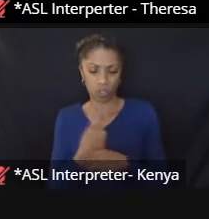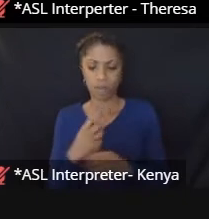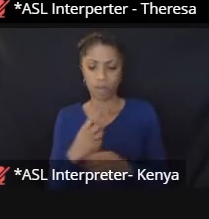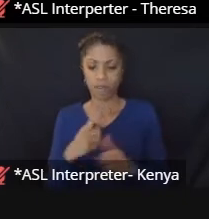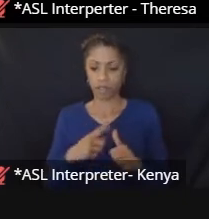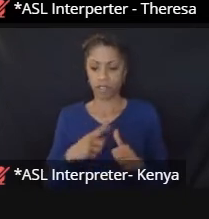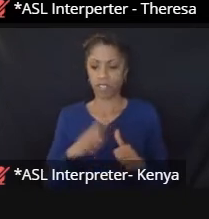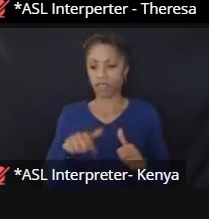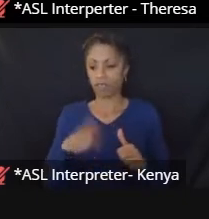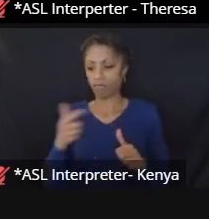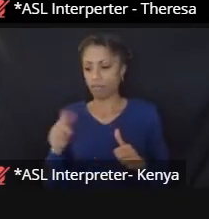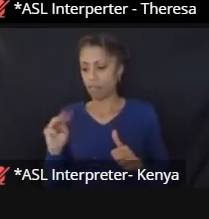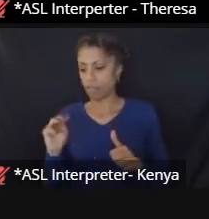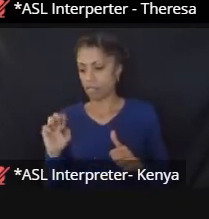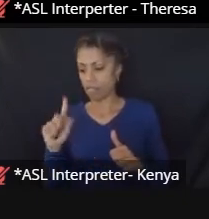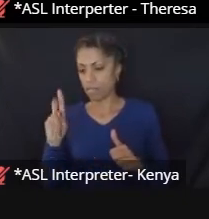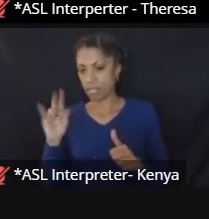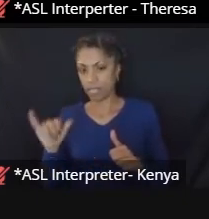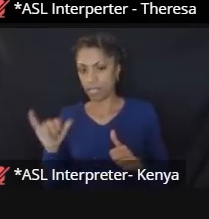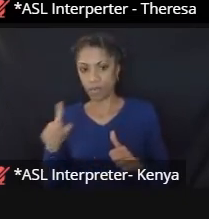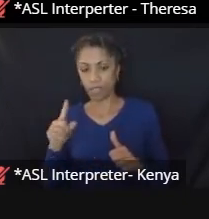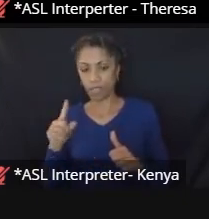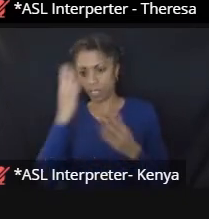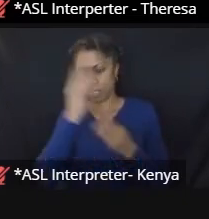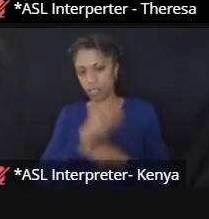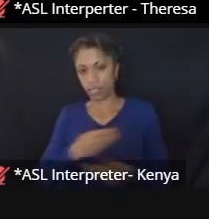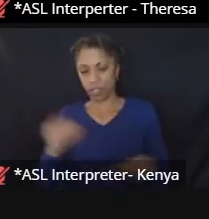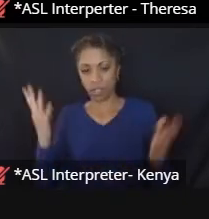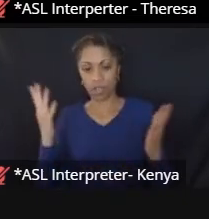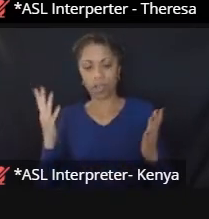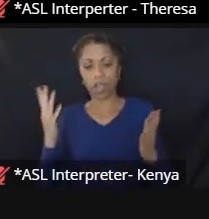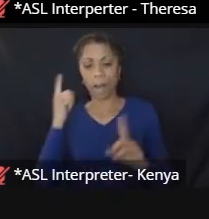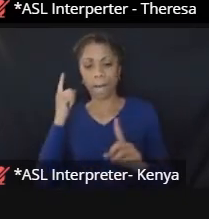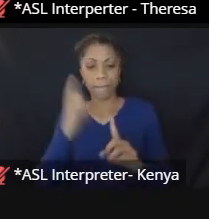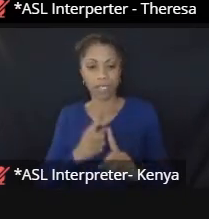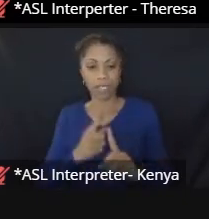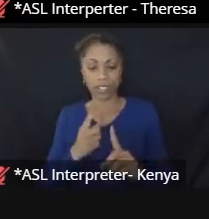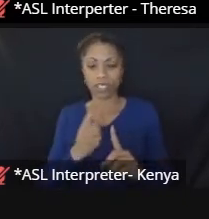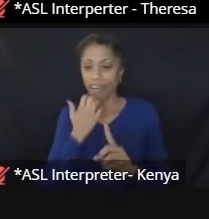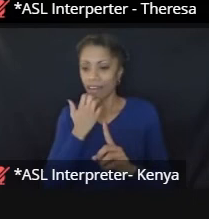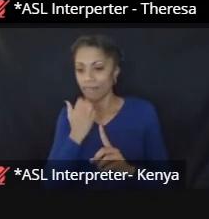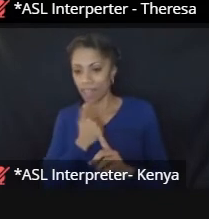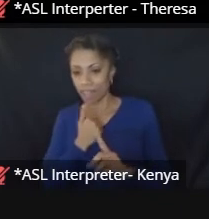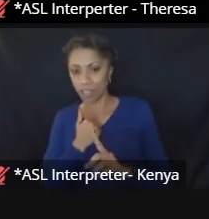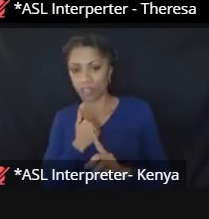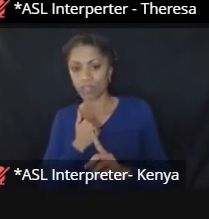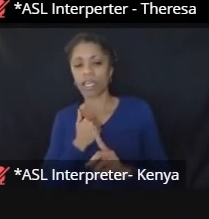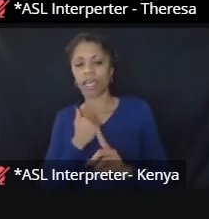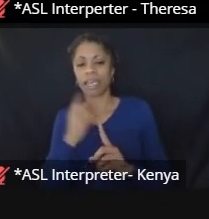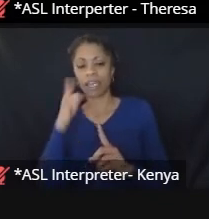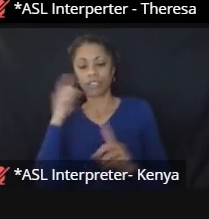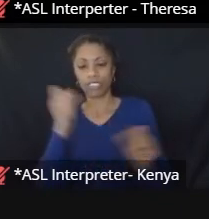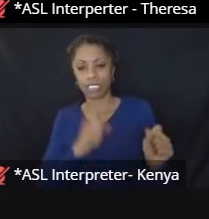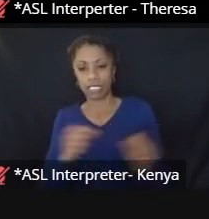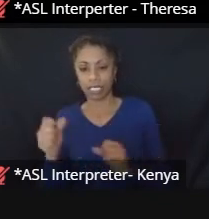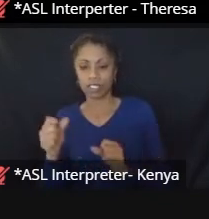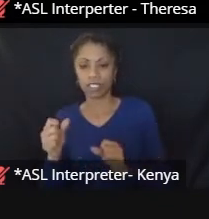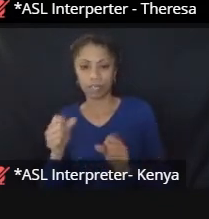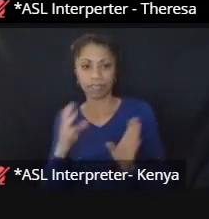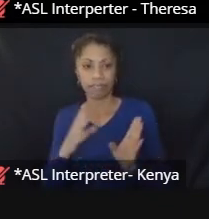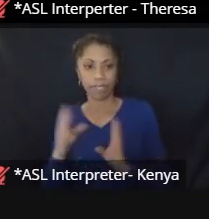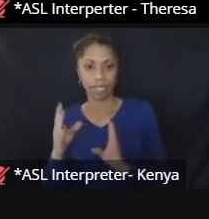She's going to share with you our vision, mission, values, and strategic priorities, and then I'll jump into the objectives real quick. So Melody, are you